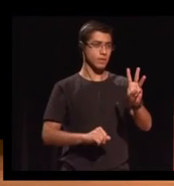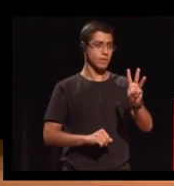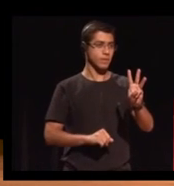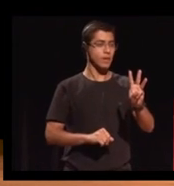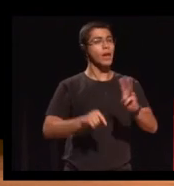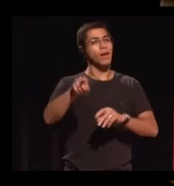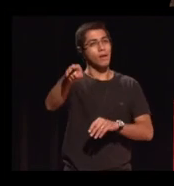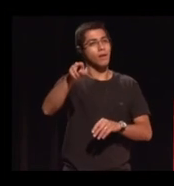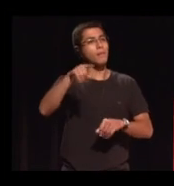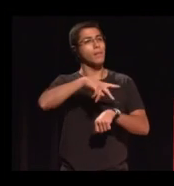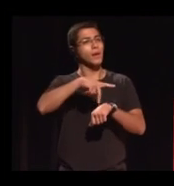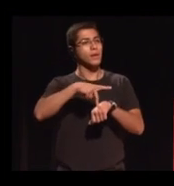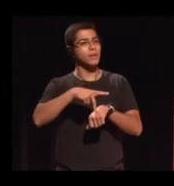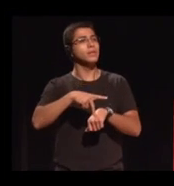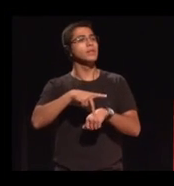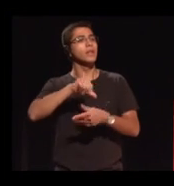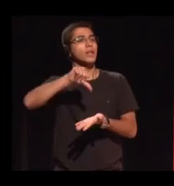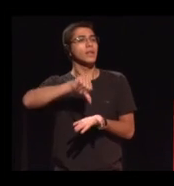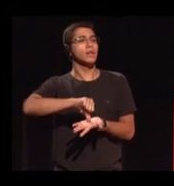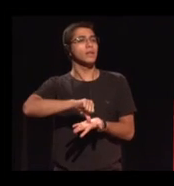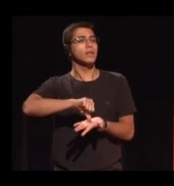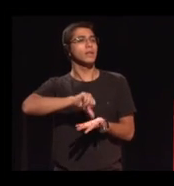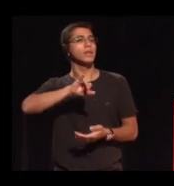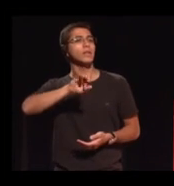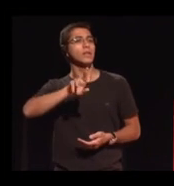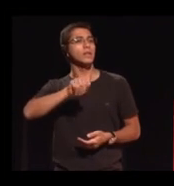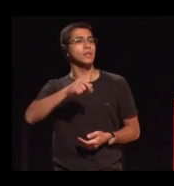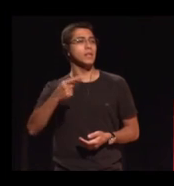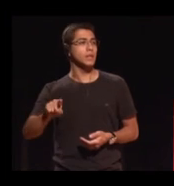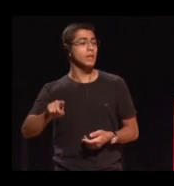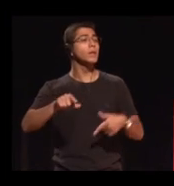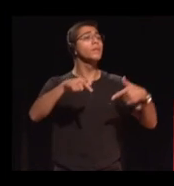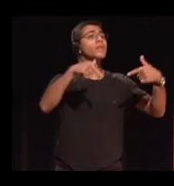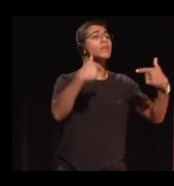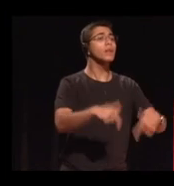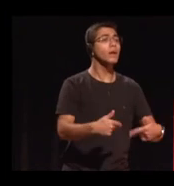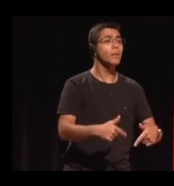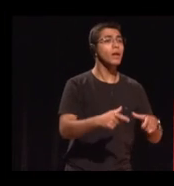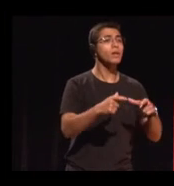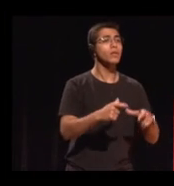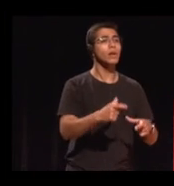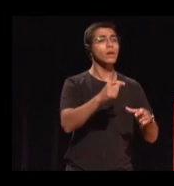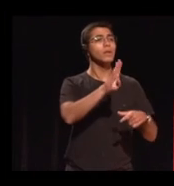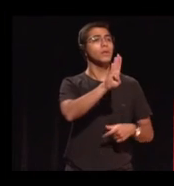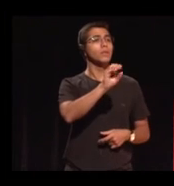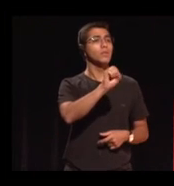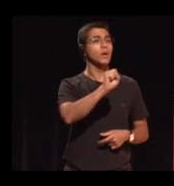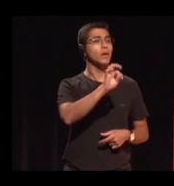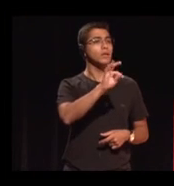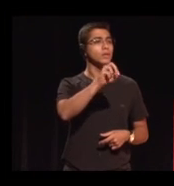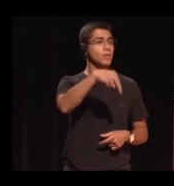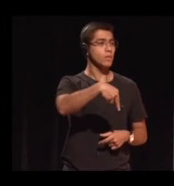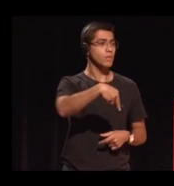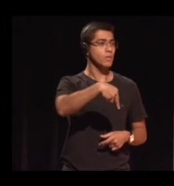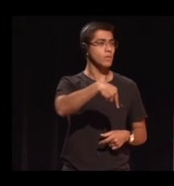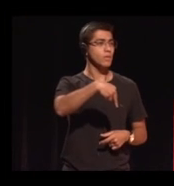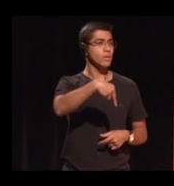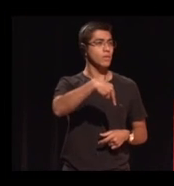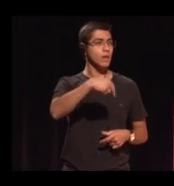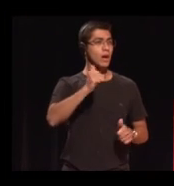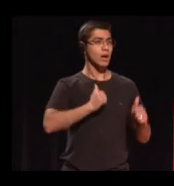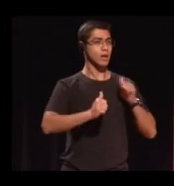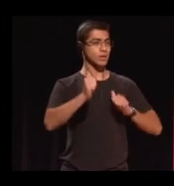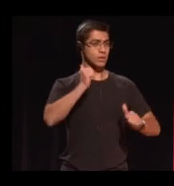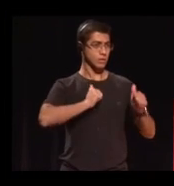Boston. And her goal is to address a bias, a problem they have